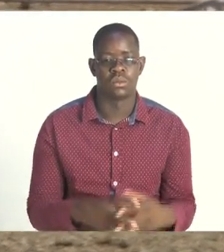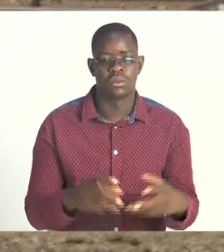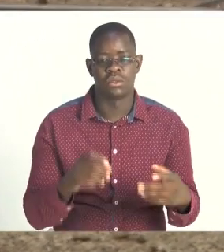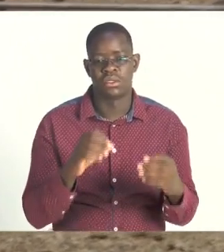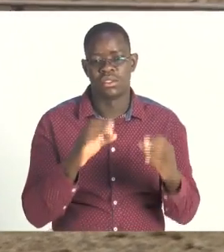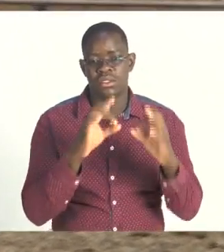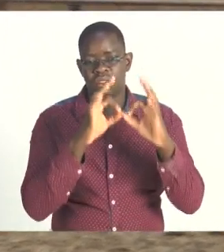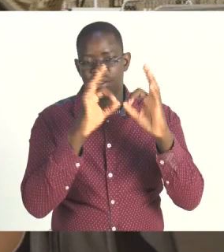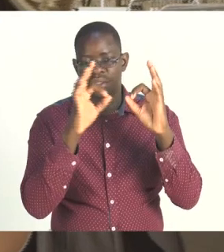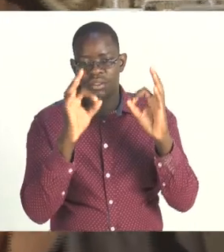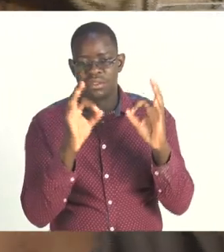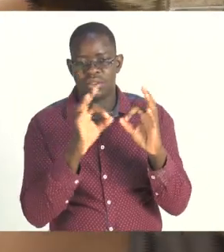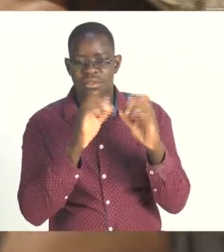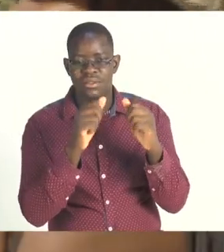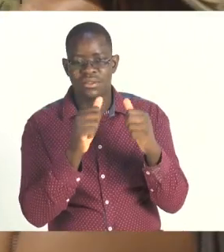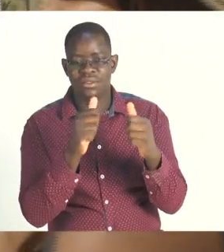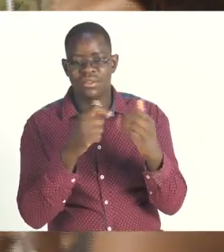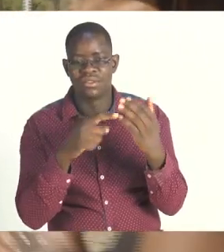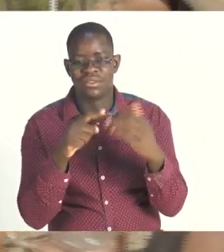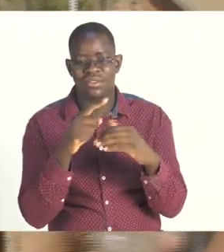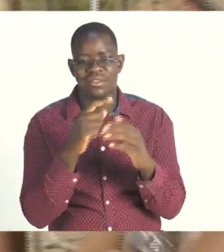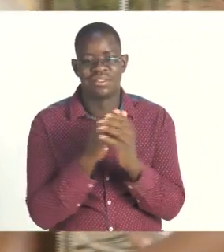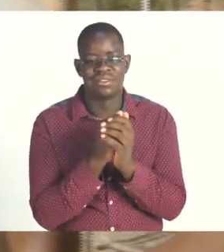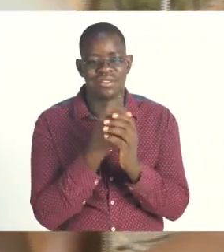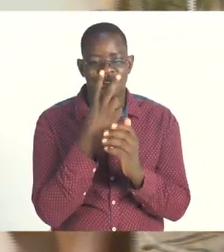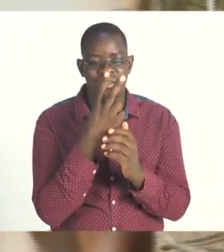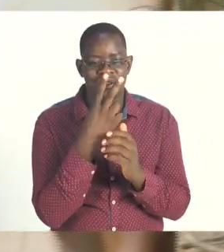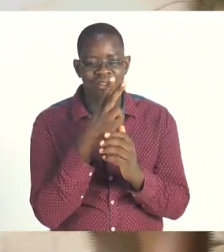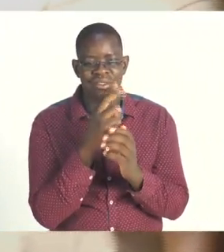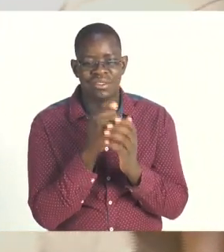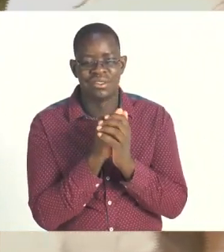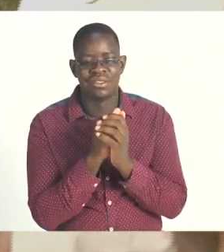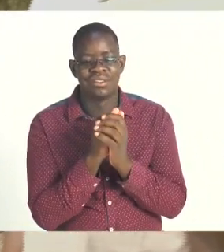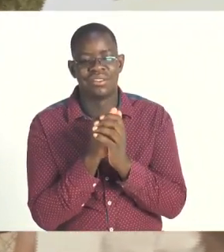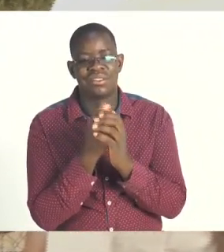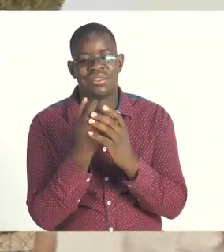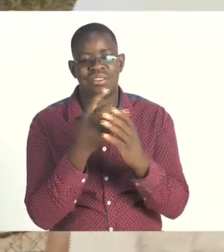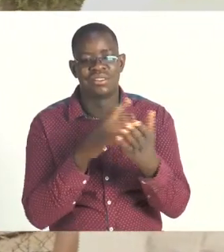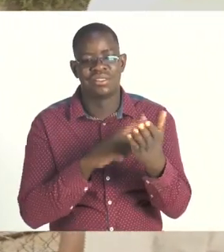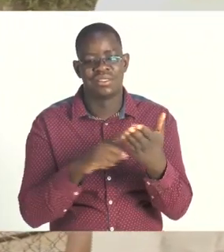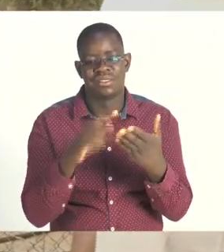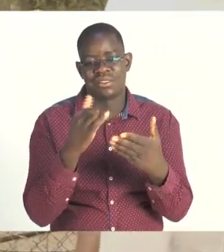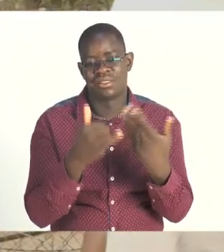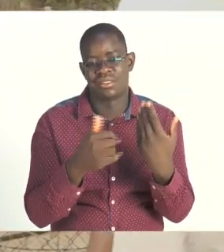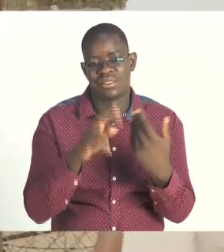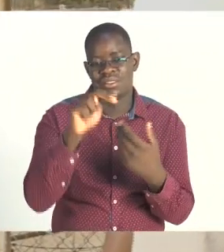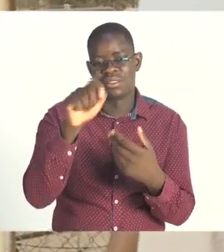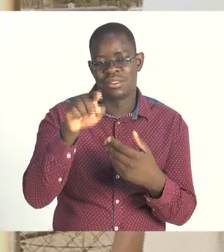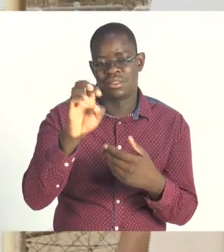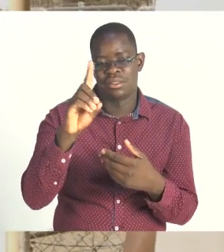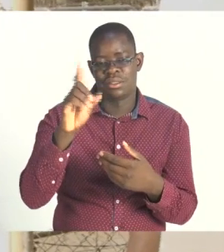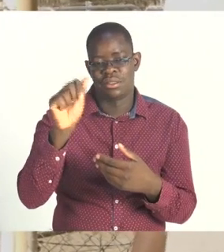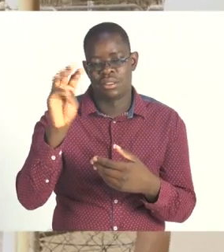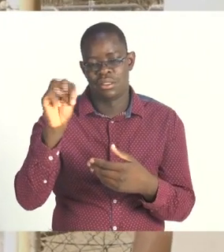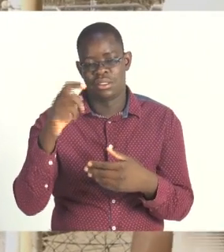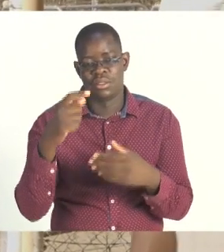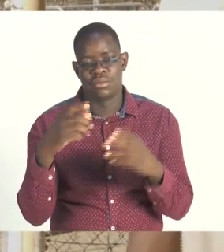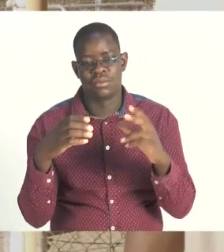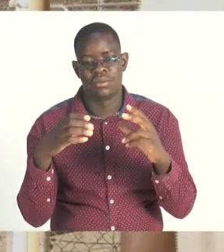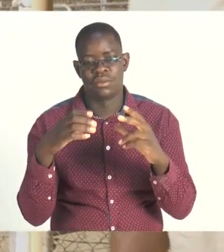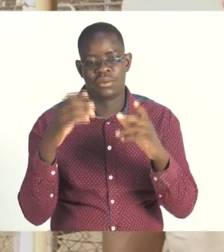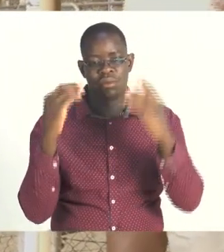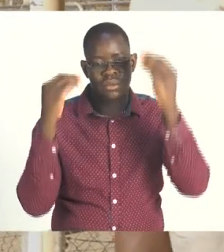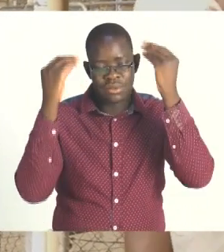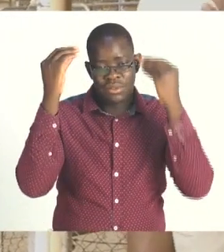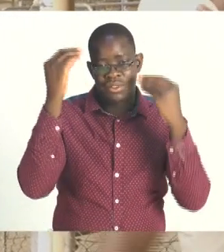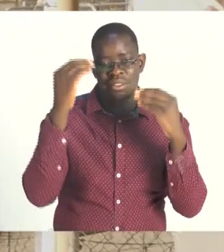nice that we can be outside of town this week, hey? I'm looking forward to our practical week here at New Dam. I don't know what they can teach me